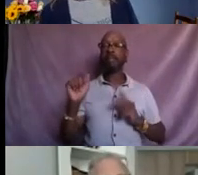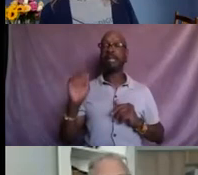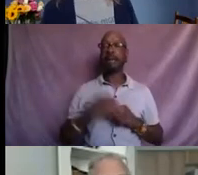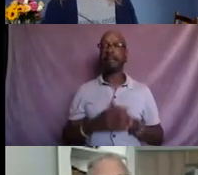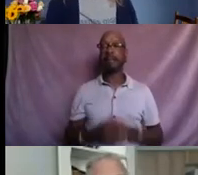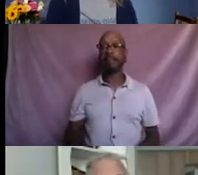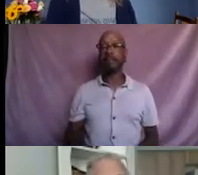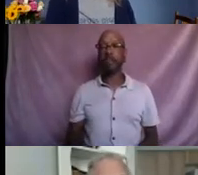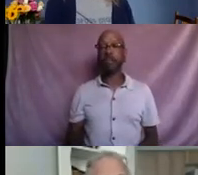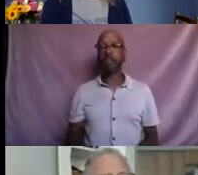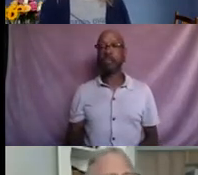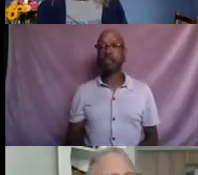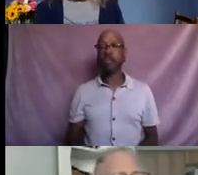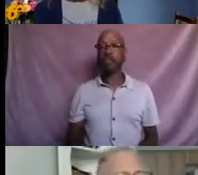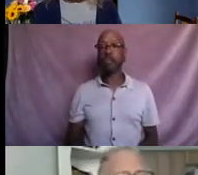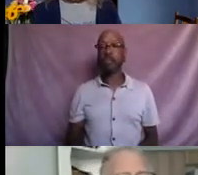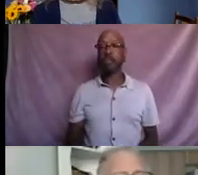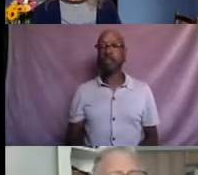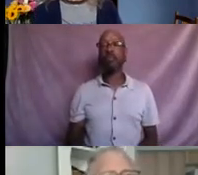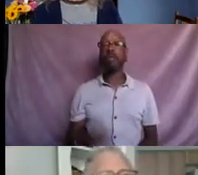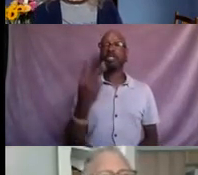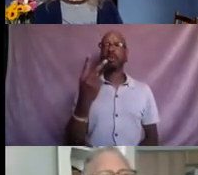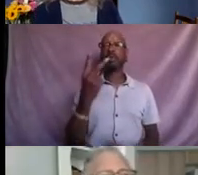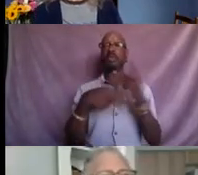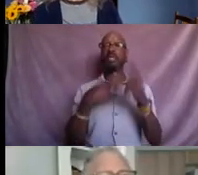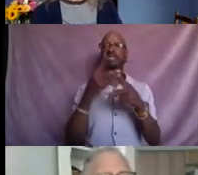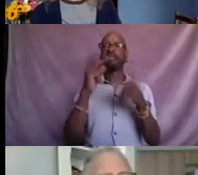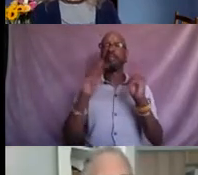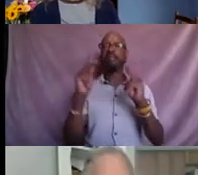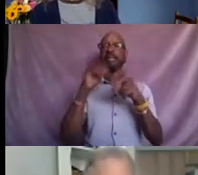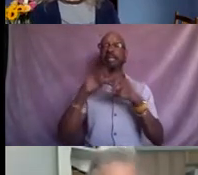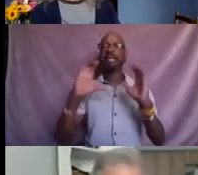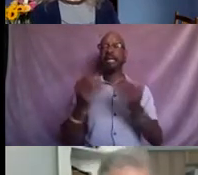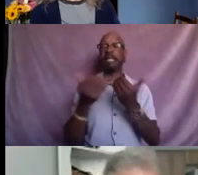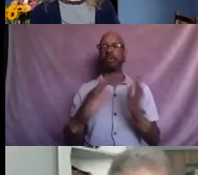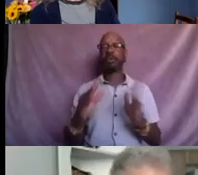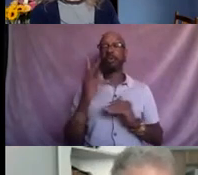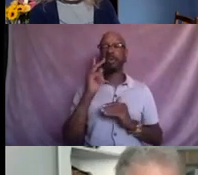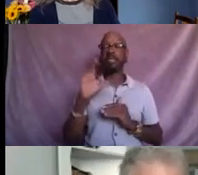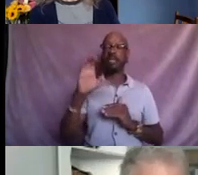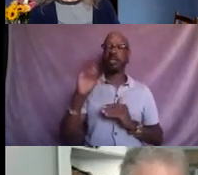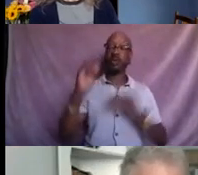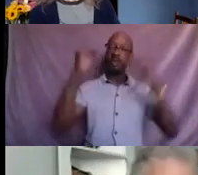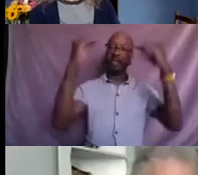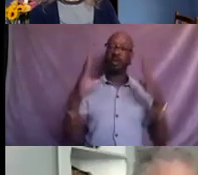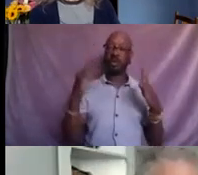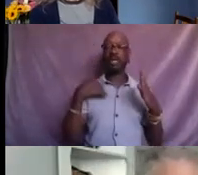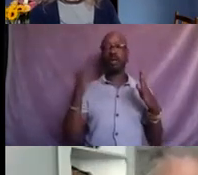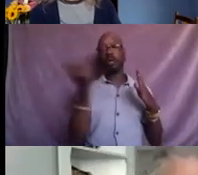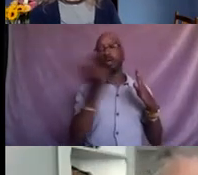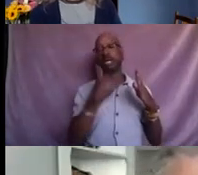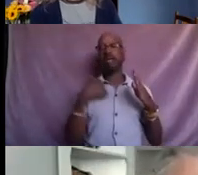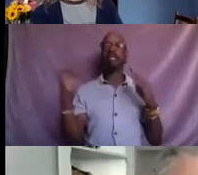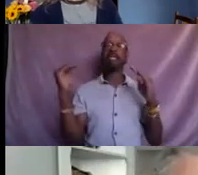There's two kinds of people in Classroom. We have co-teachers And co-teachers all have the same level of